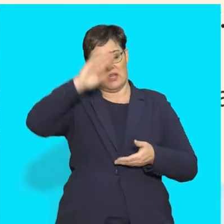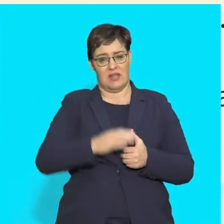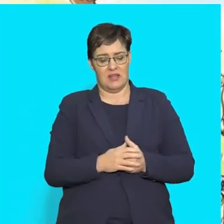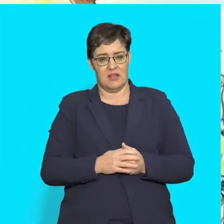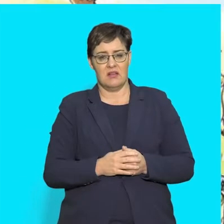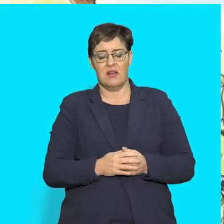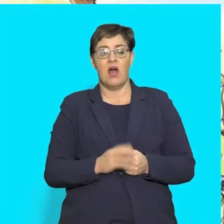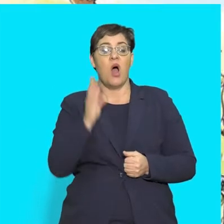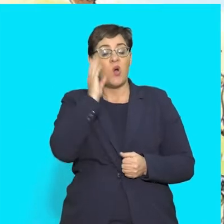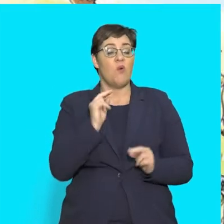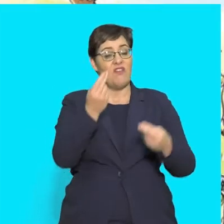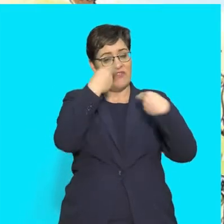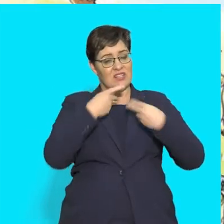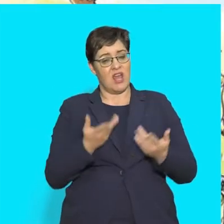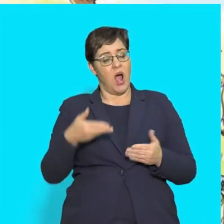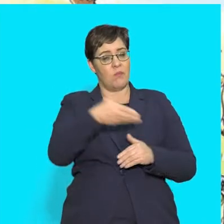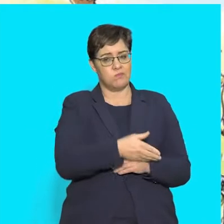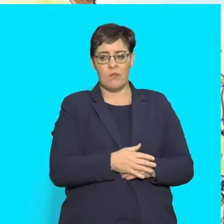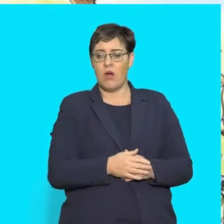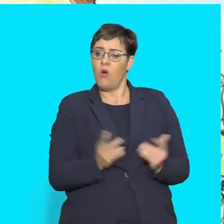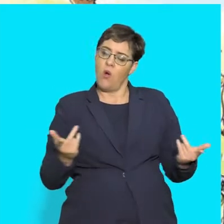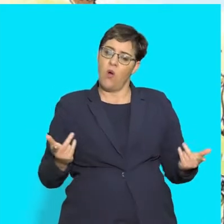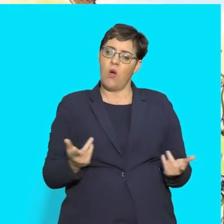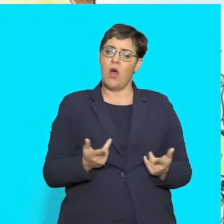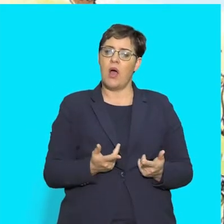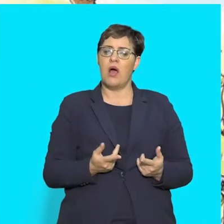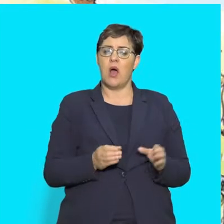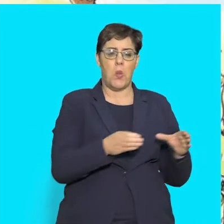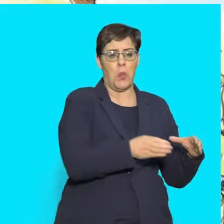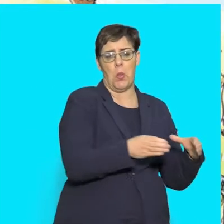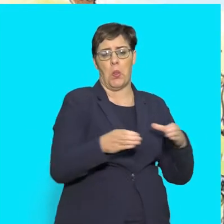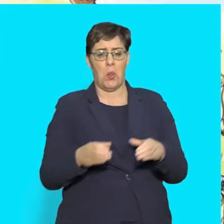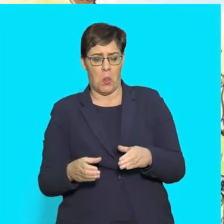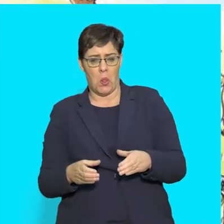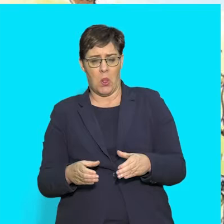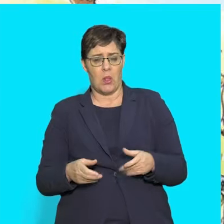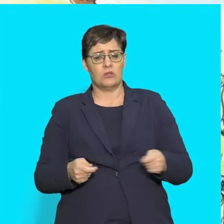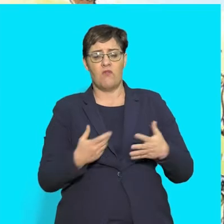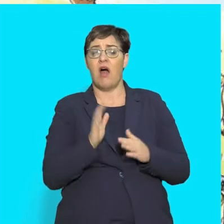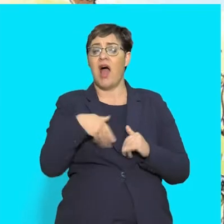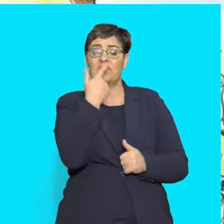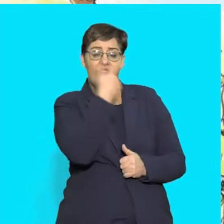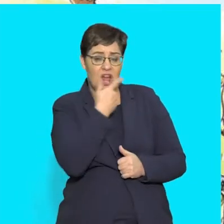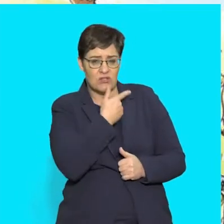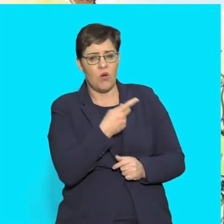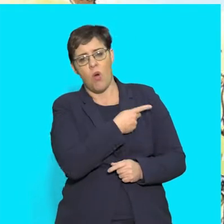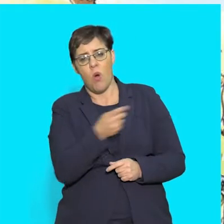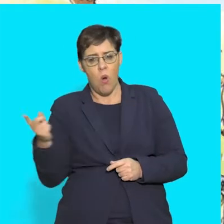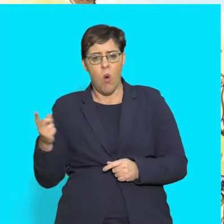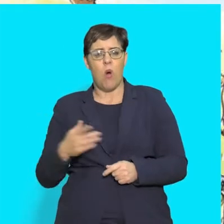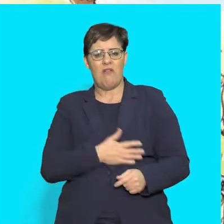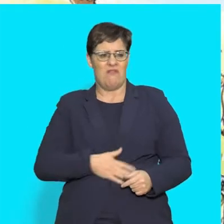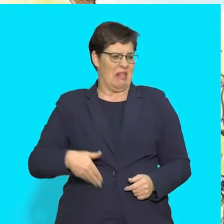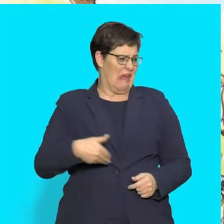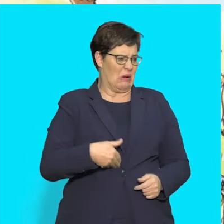Botswana. Gogo's visitors arrived. There were only 2 small pots on the stove. After lunch, everyone still